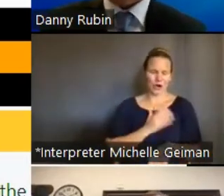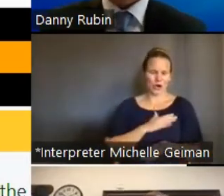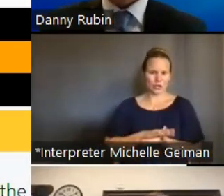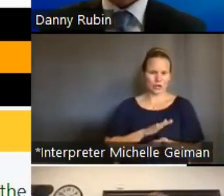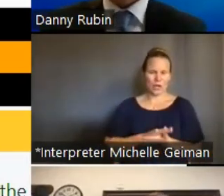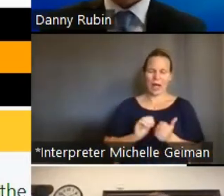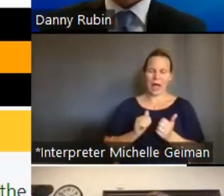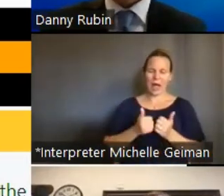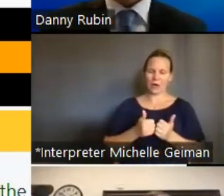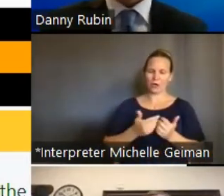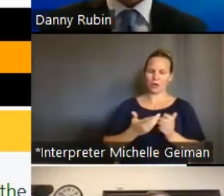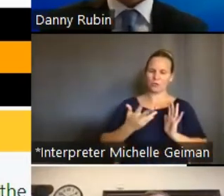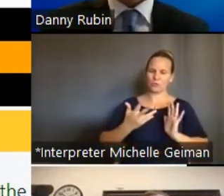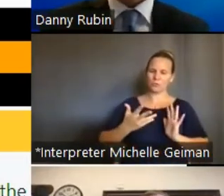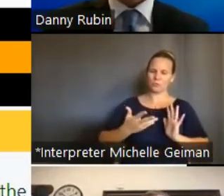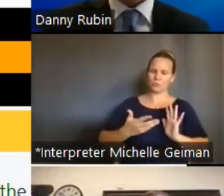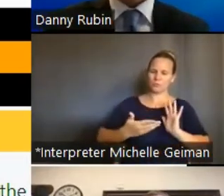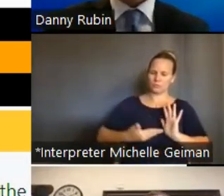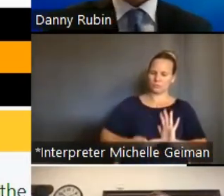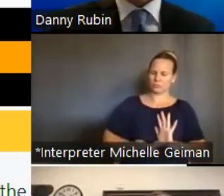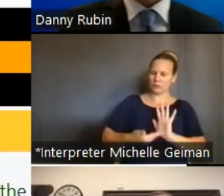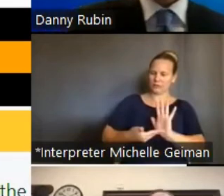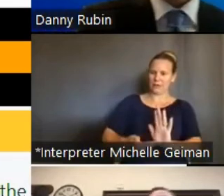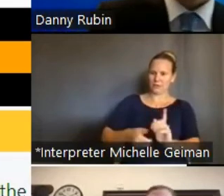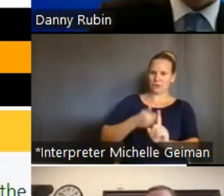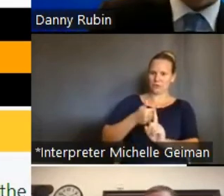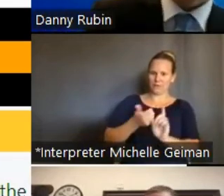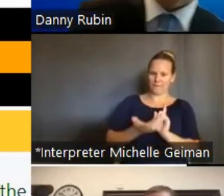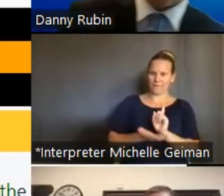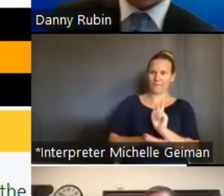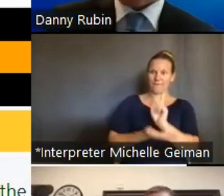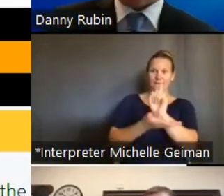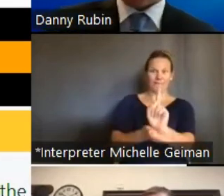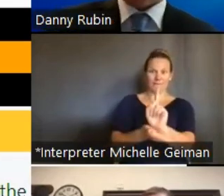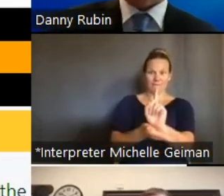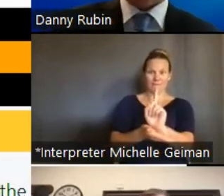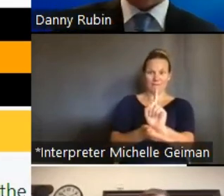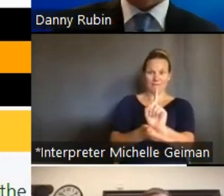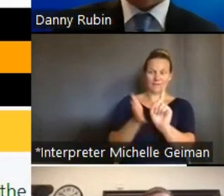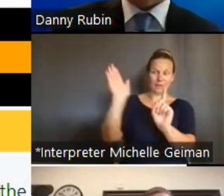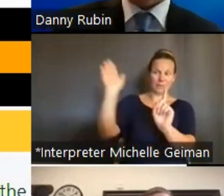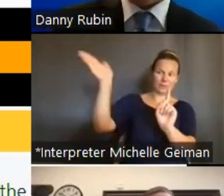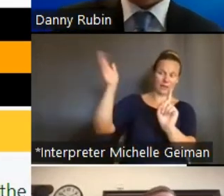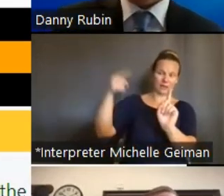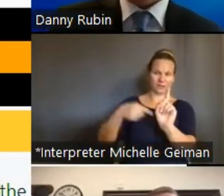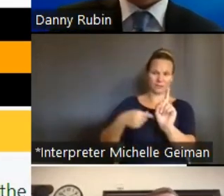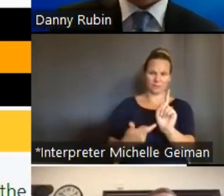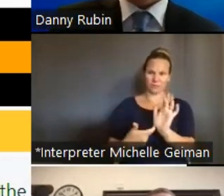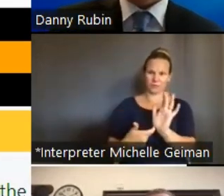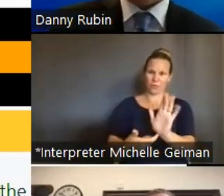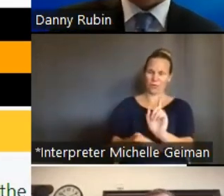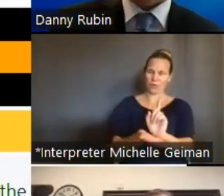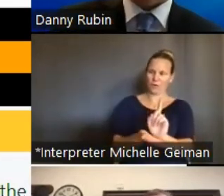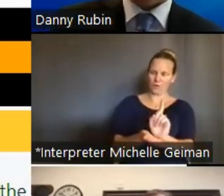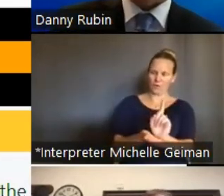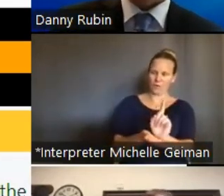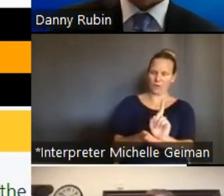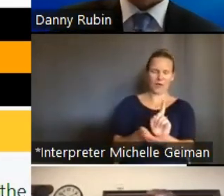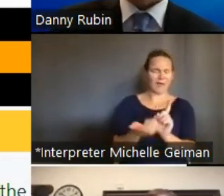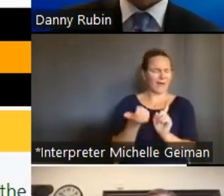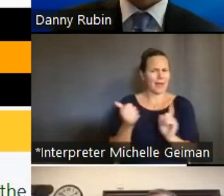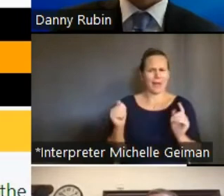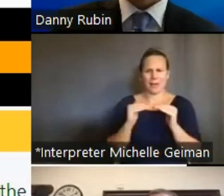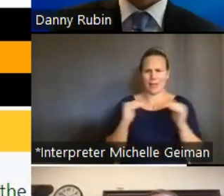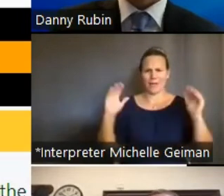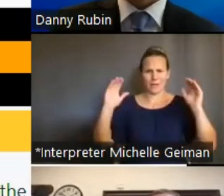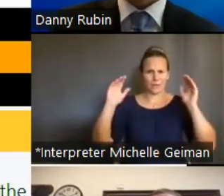present yourself the way that you want to be presented and received to any level of professional, right? Because